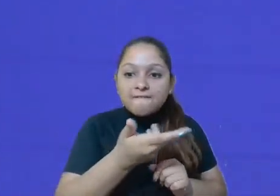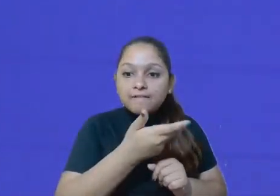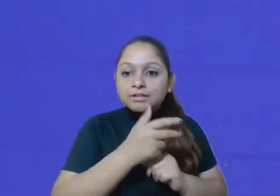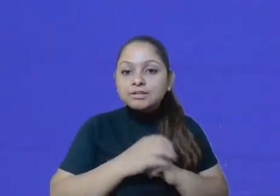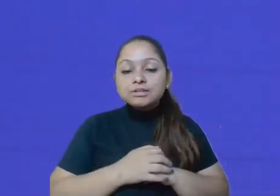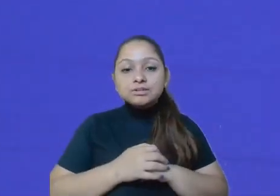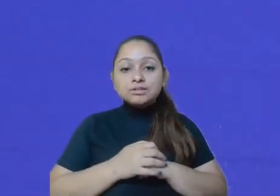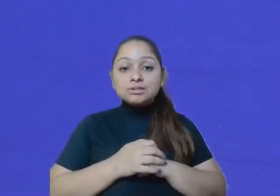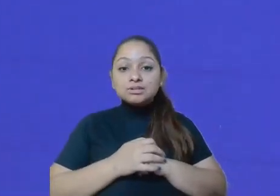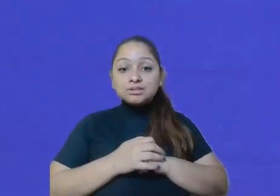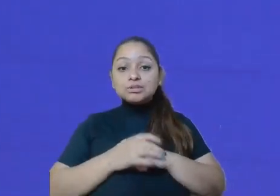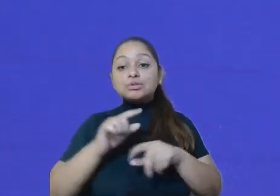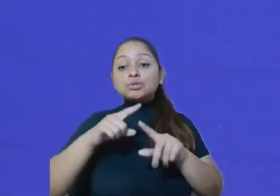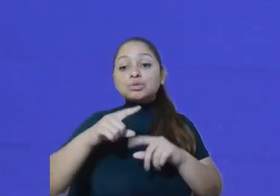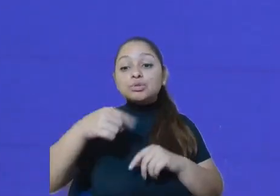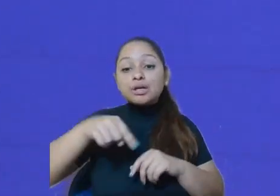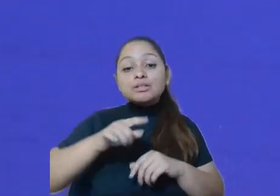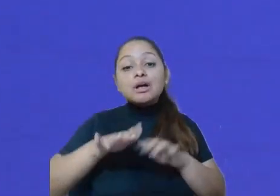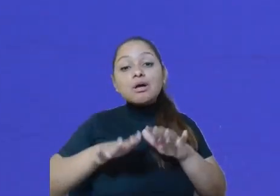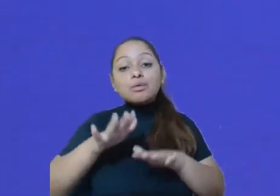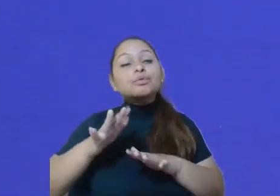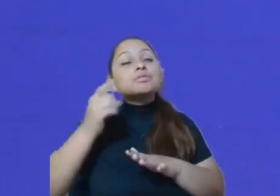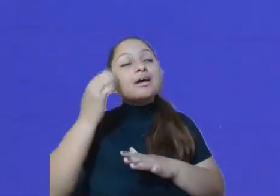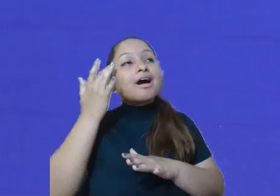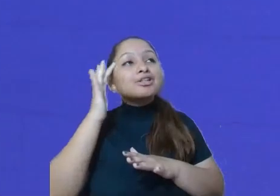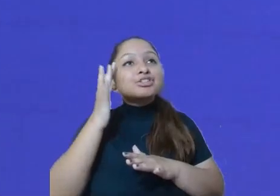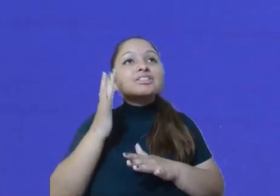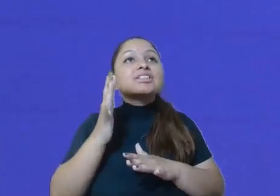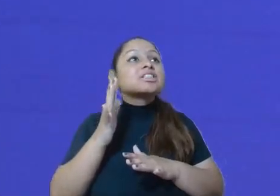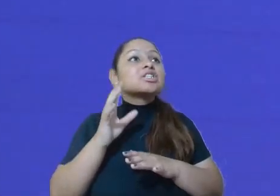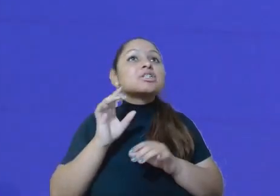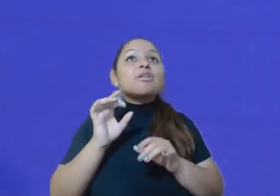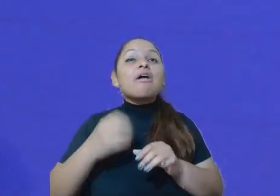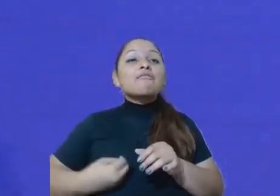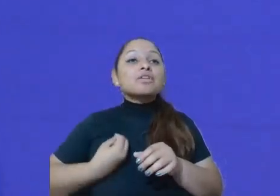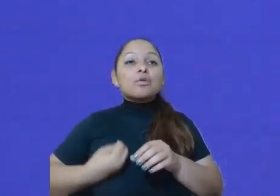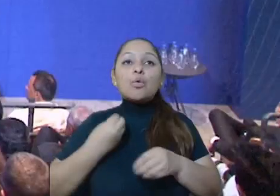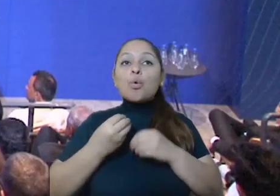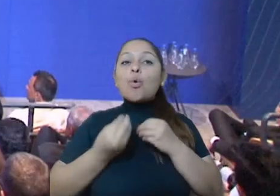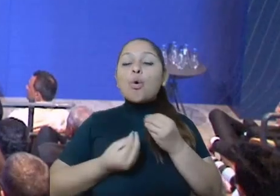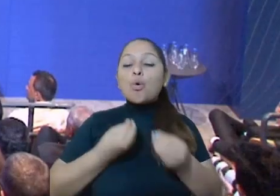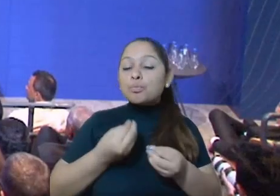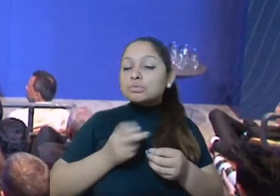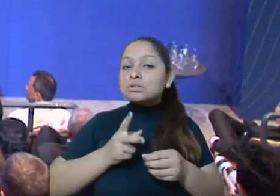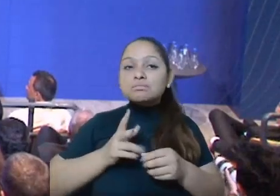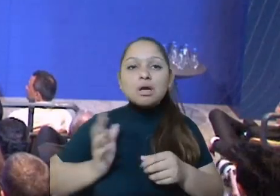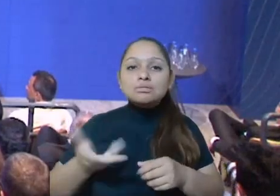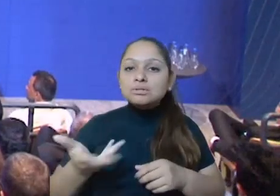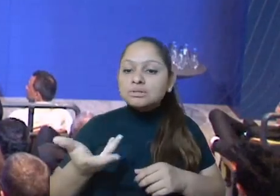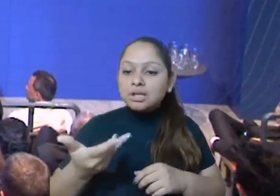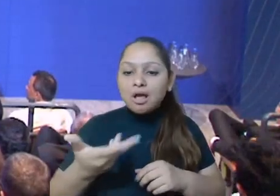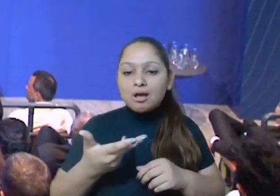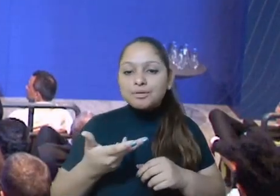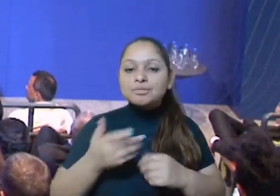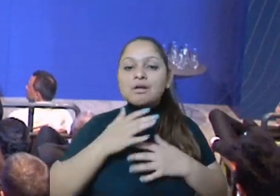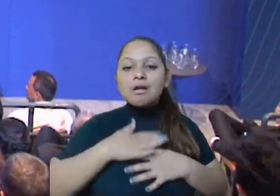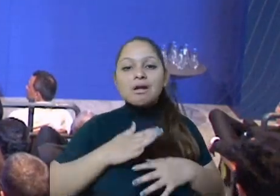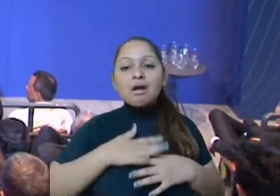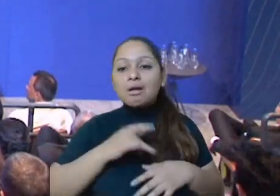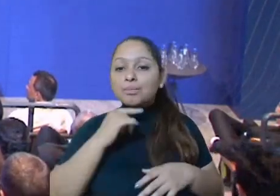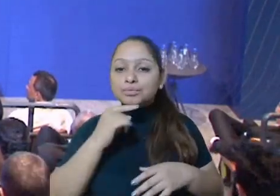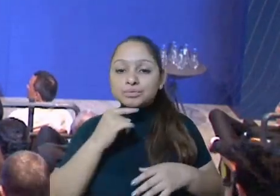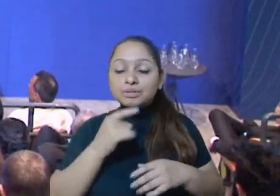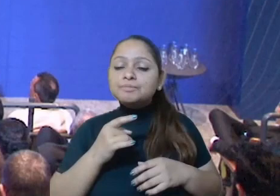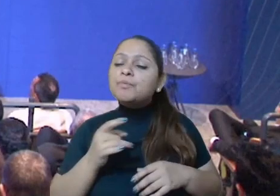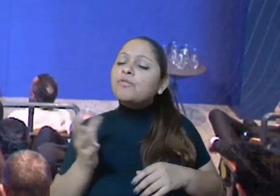that acceleration is the only perspective of time that we have, so we are obsessed with that. So when we talk about